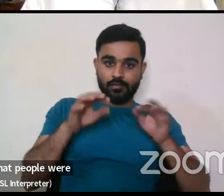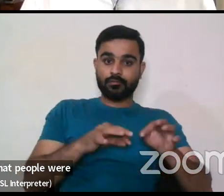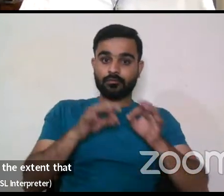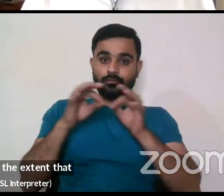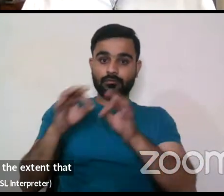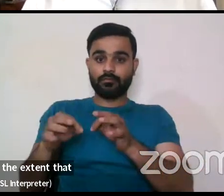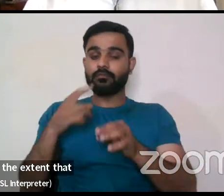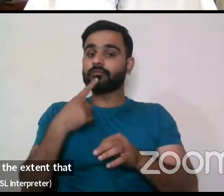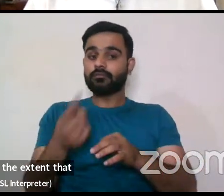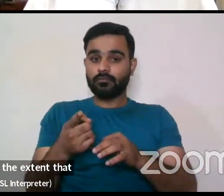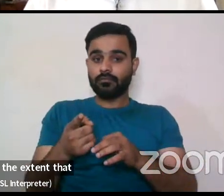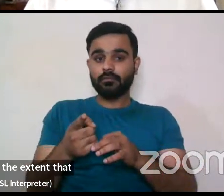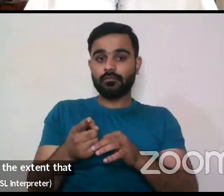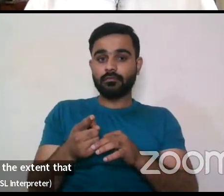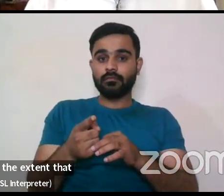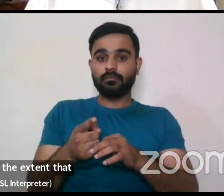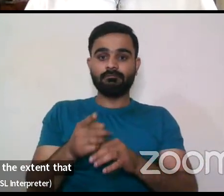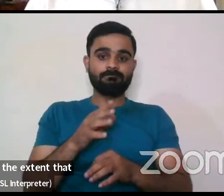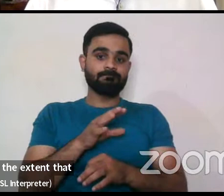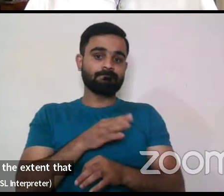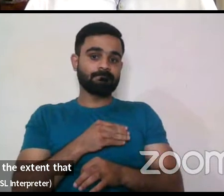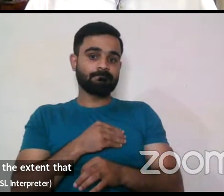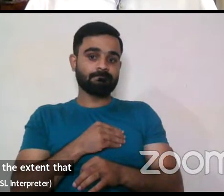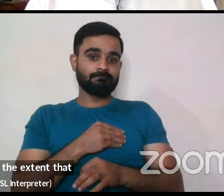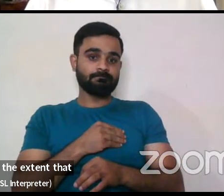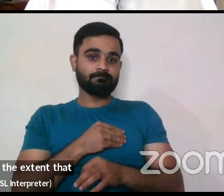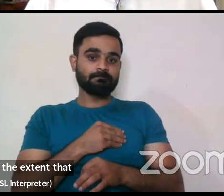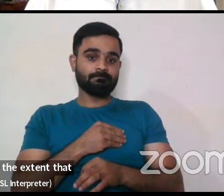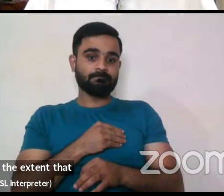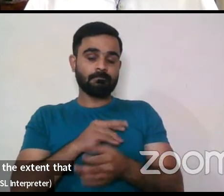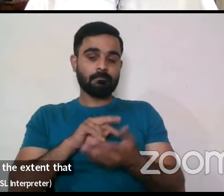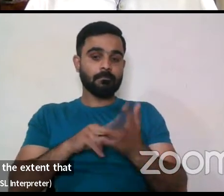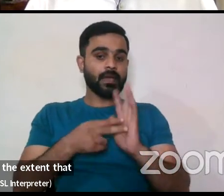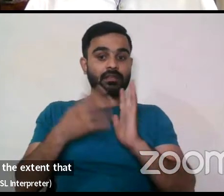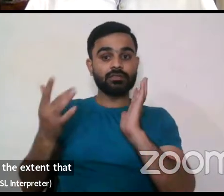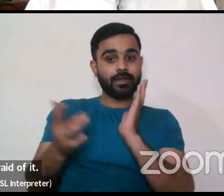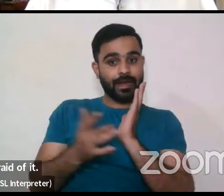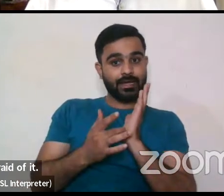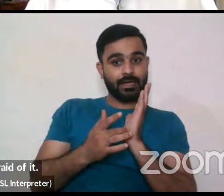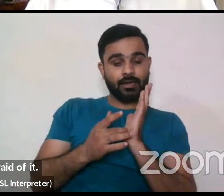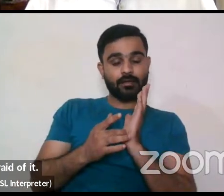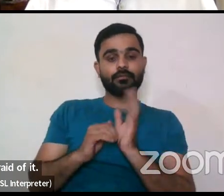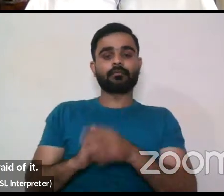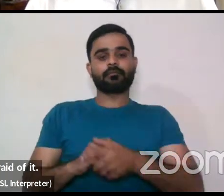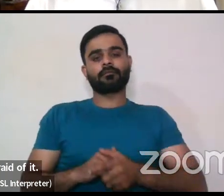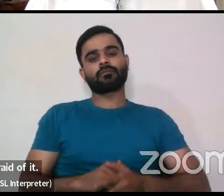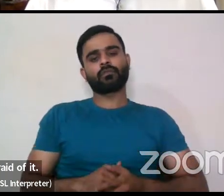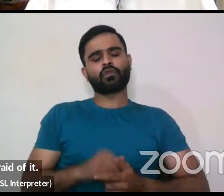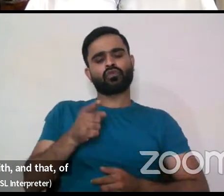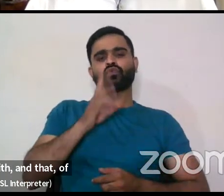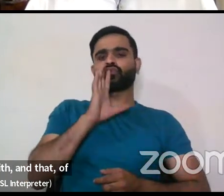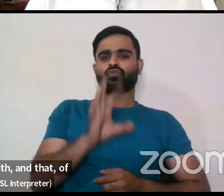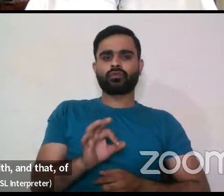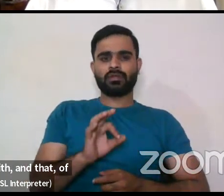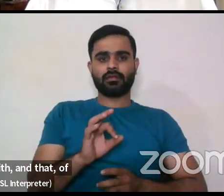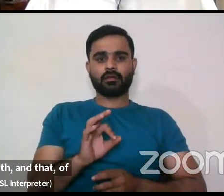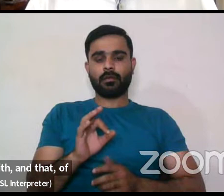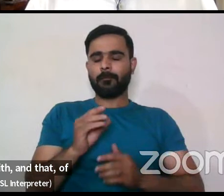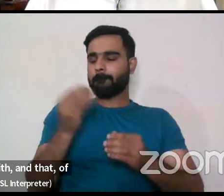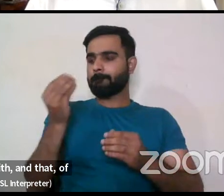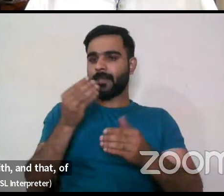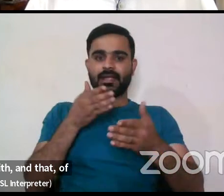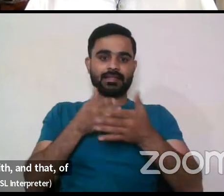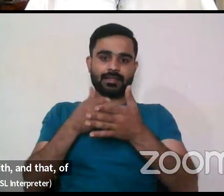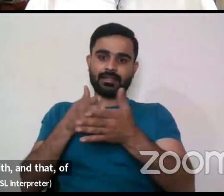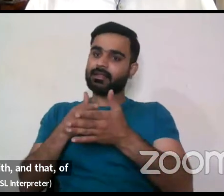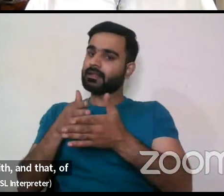they did, they were kind of afraid of it. It was almost too technical to deal with. And that, of course, was a bit of a challenge for